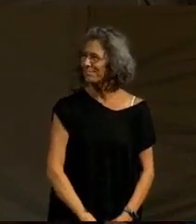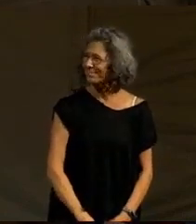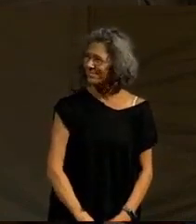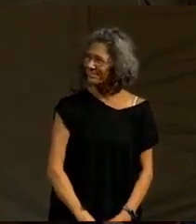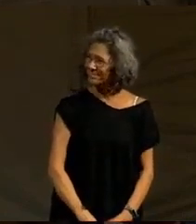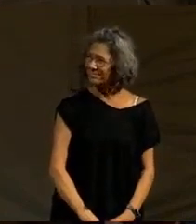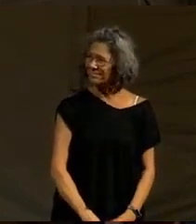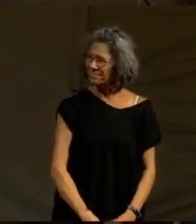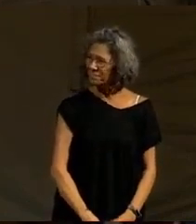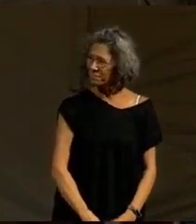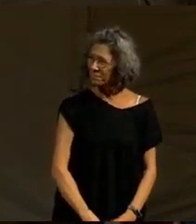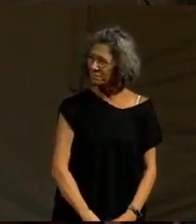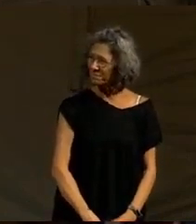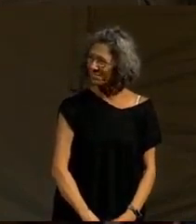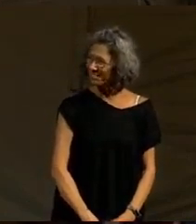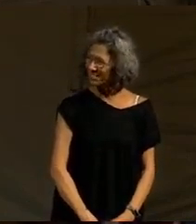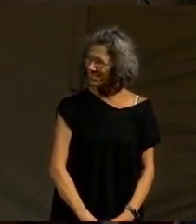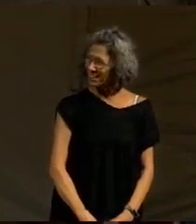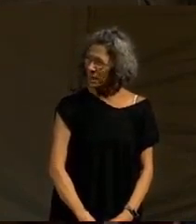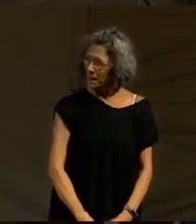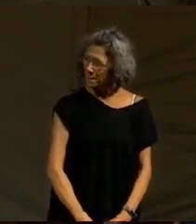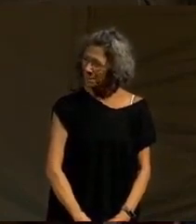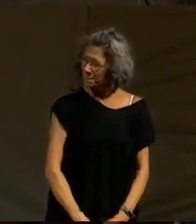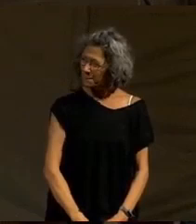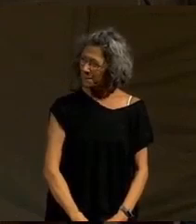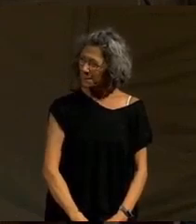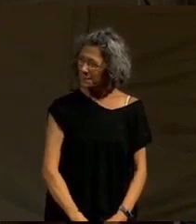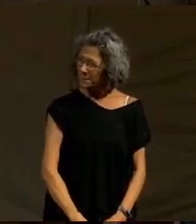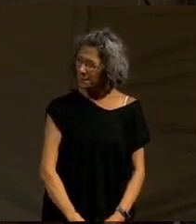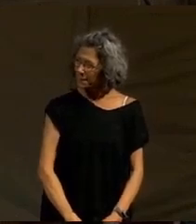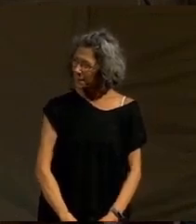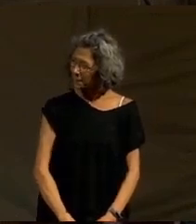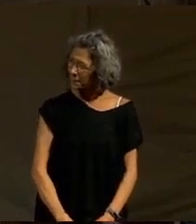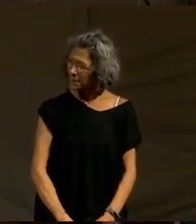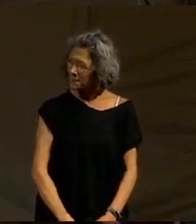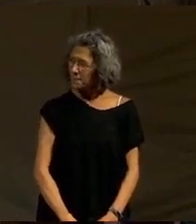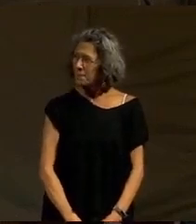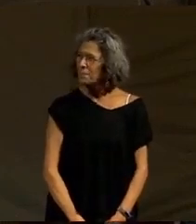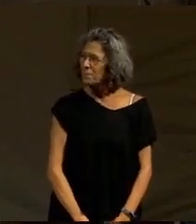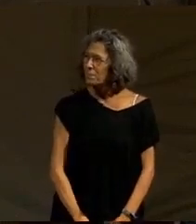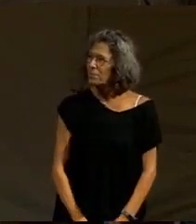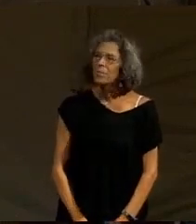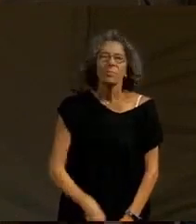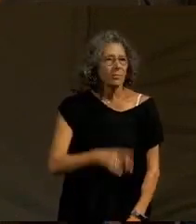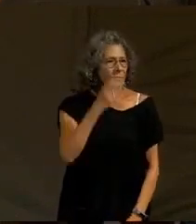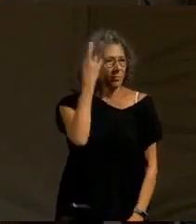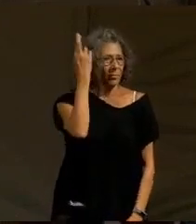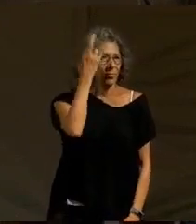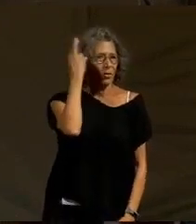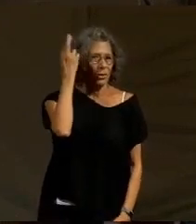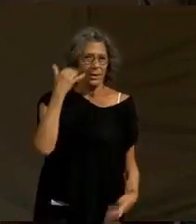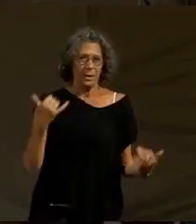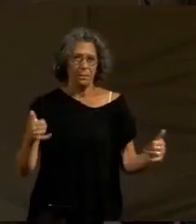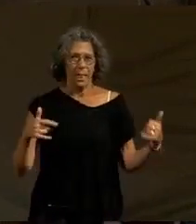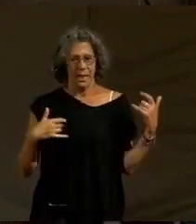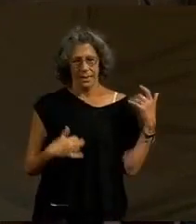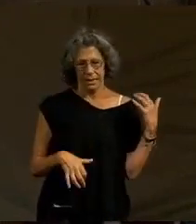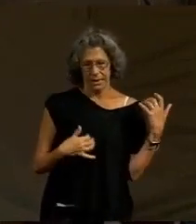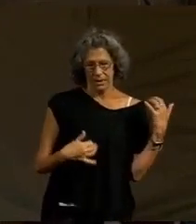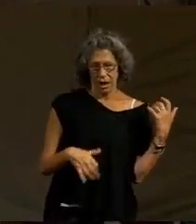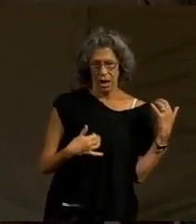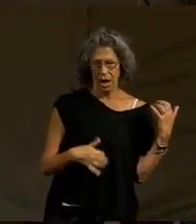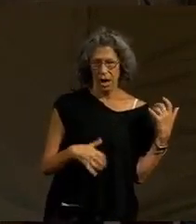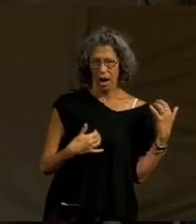Yeah. So, you know, the reason you play the guitar is not because the guitar is a